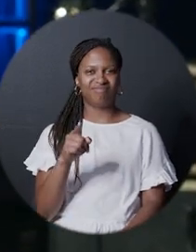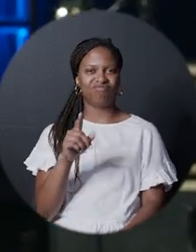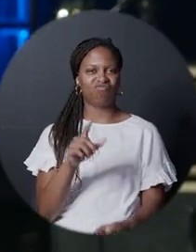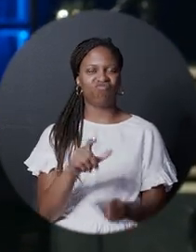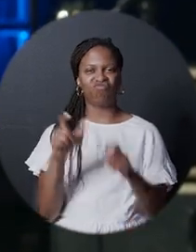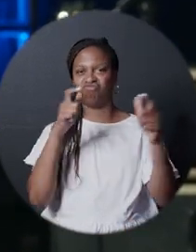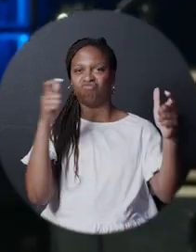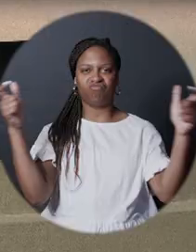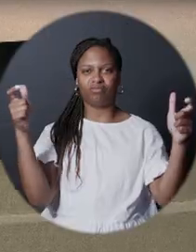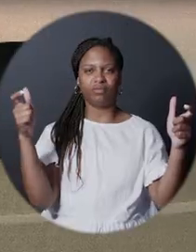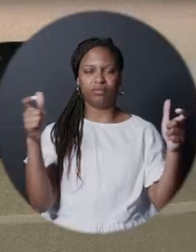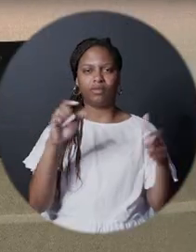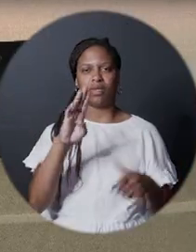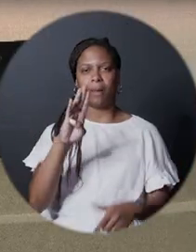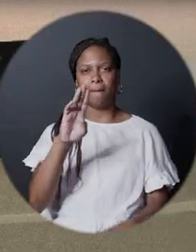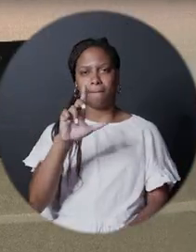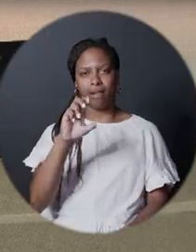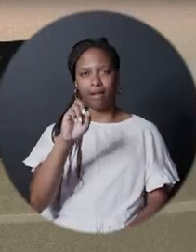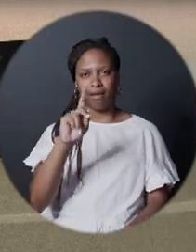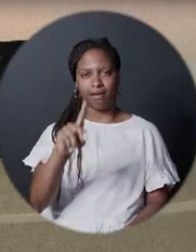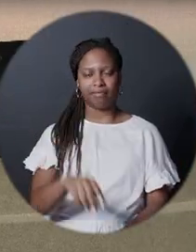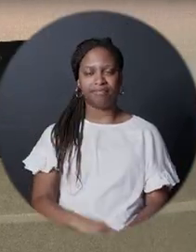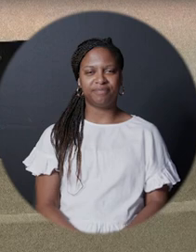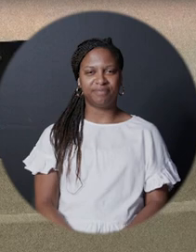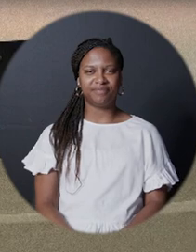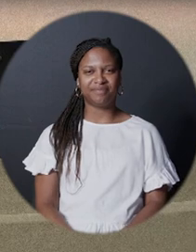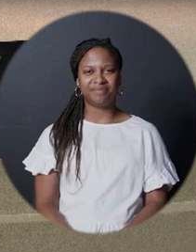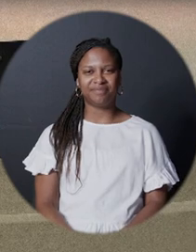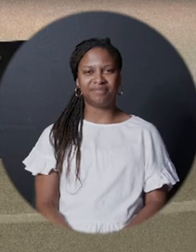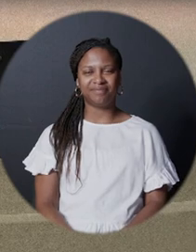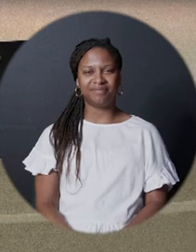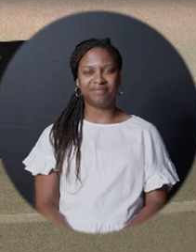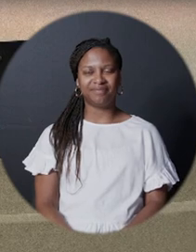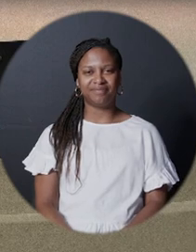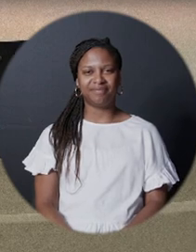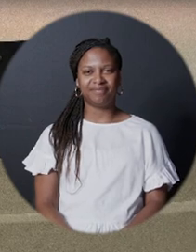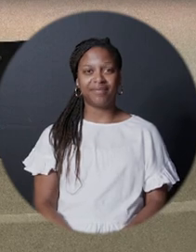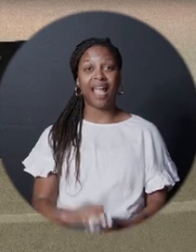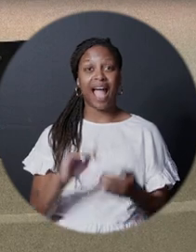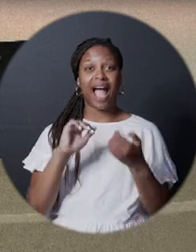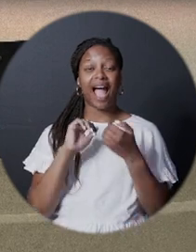You blowing this out of proportion. Blocking.